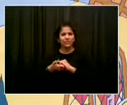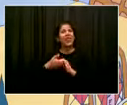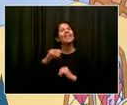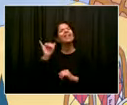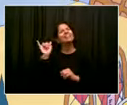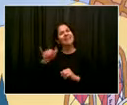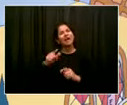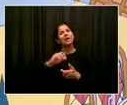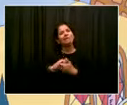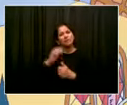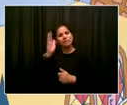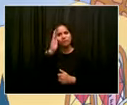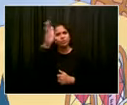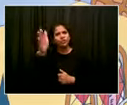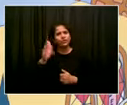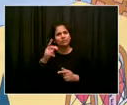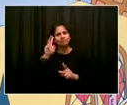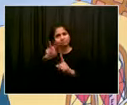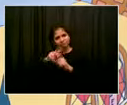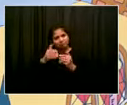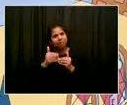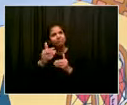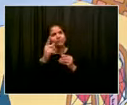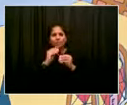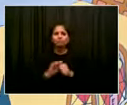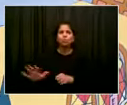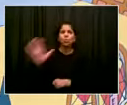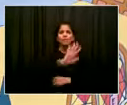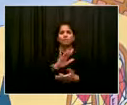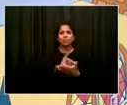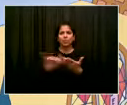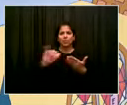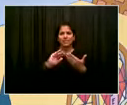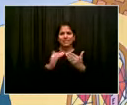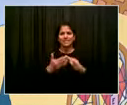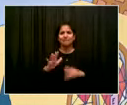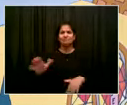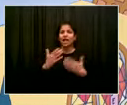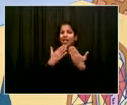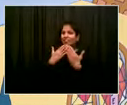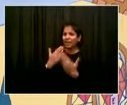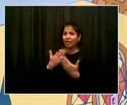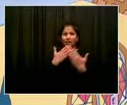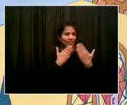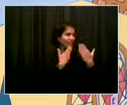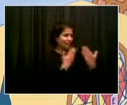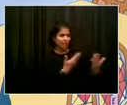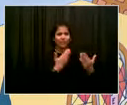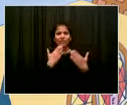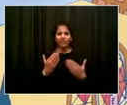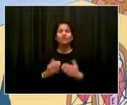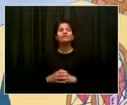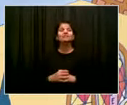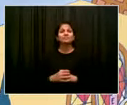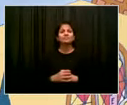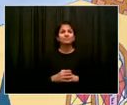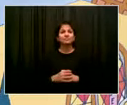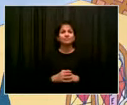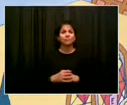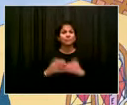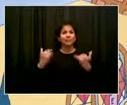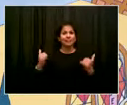in Brooklyn. A lot of Brooklyn pride here, so thank you both very much. And speaking of some Brooklyn pride, one more thing before we go